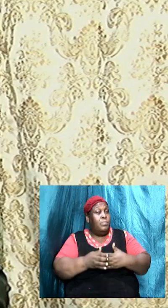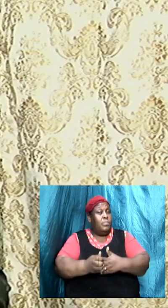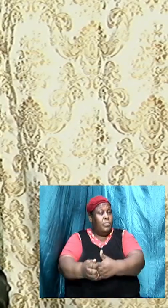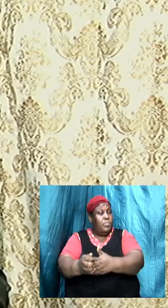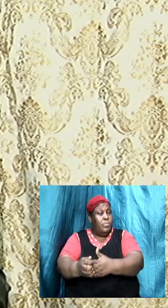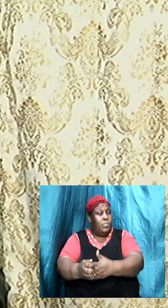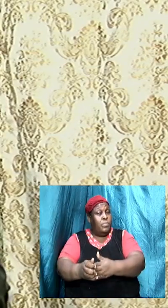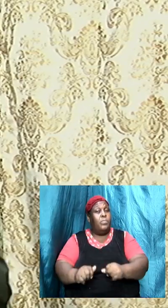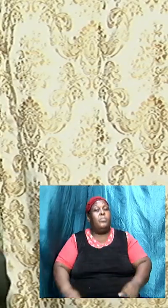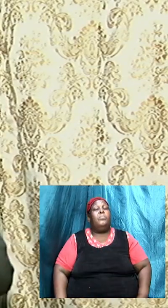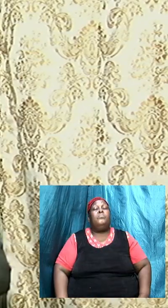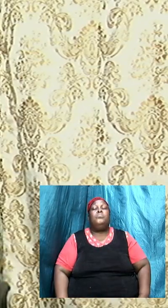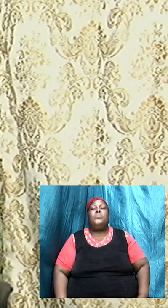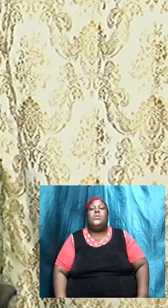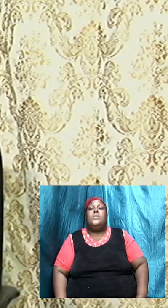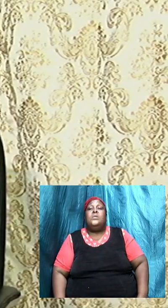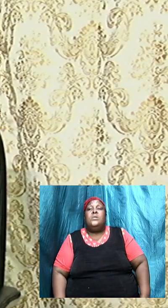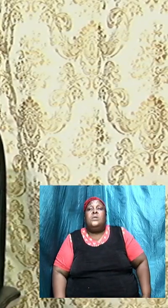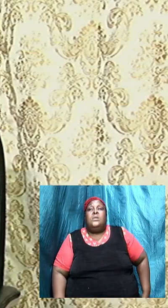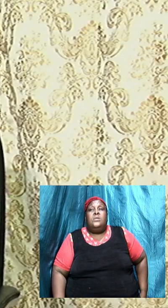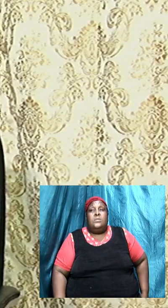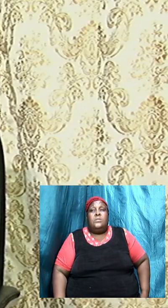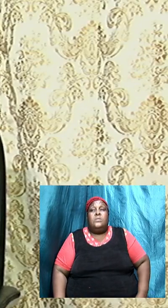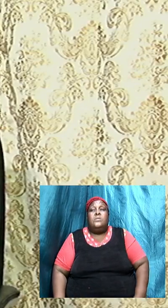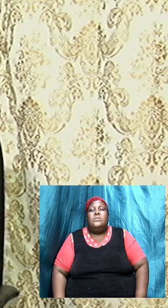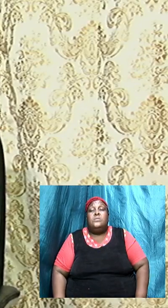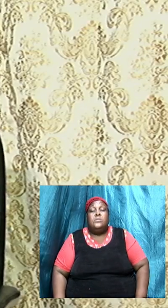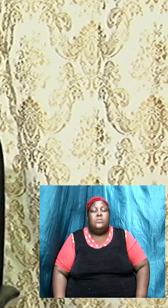Oh, bless the name of Jesus.